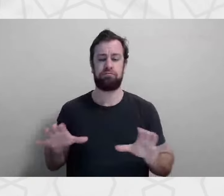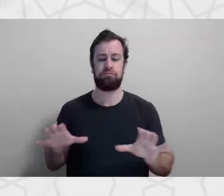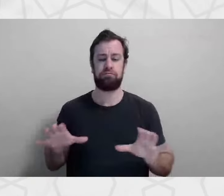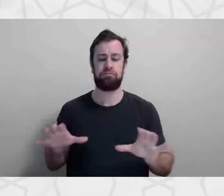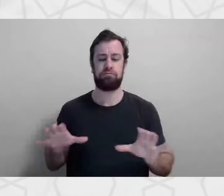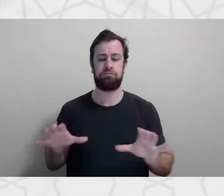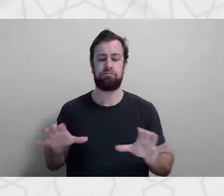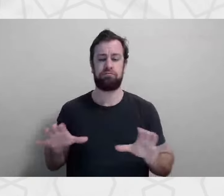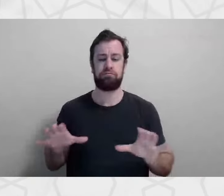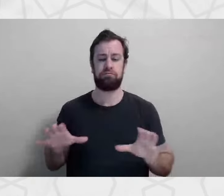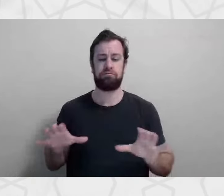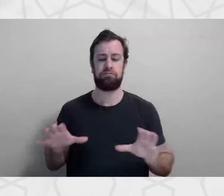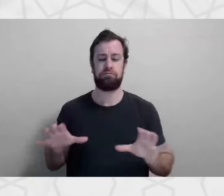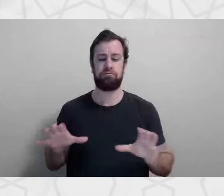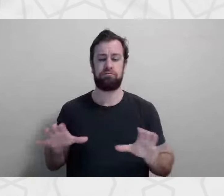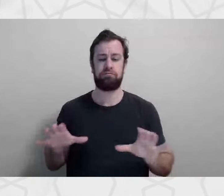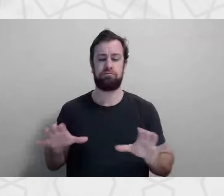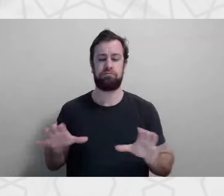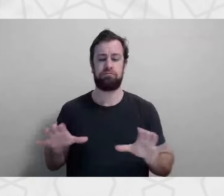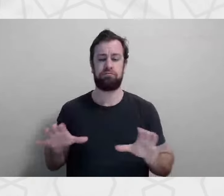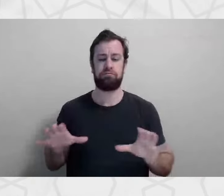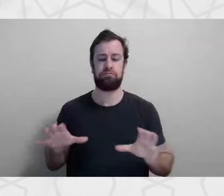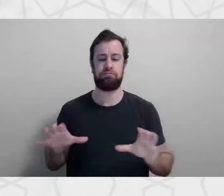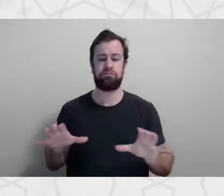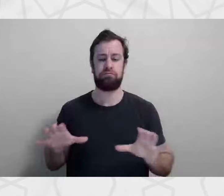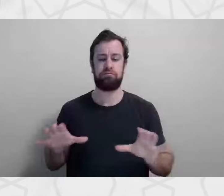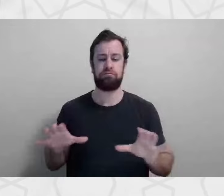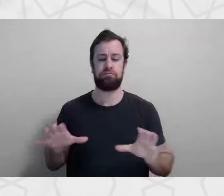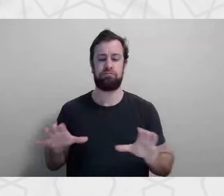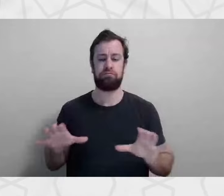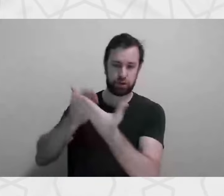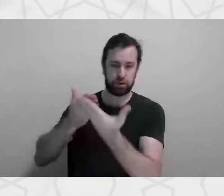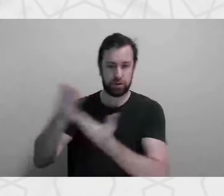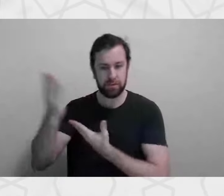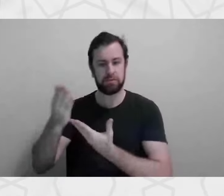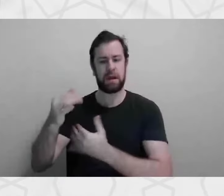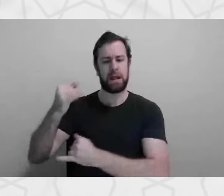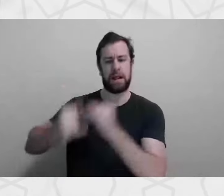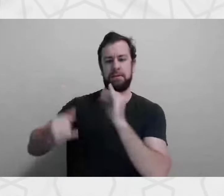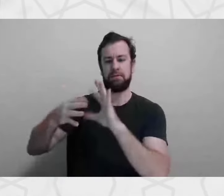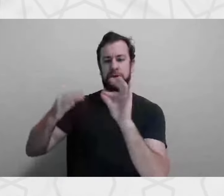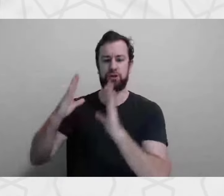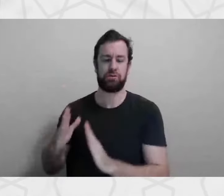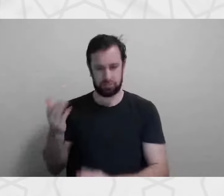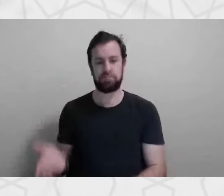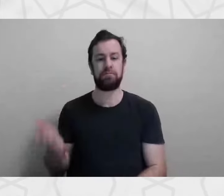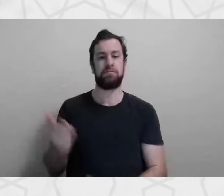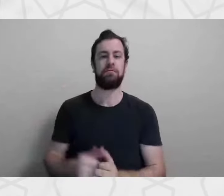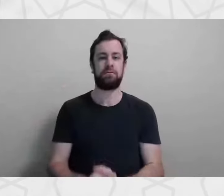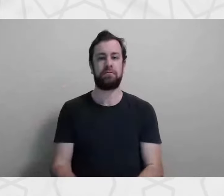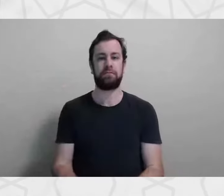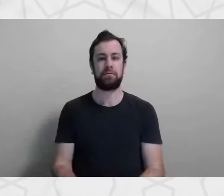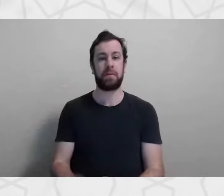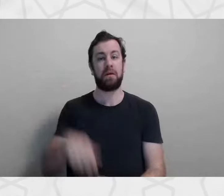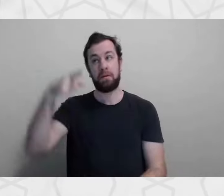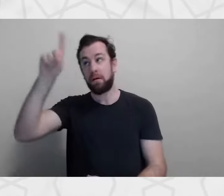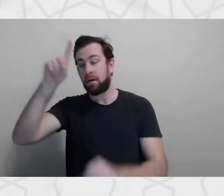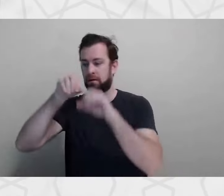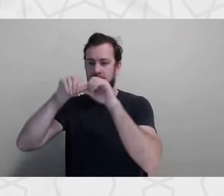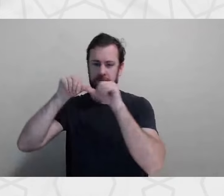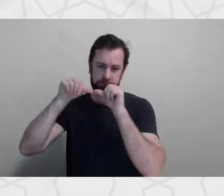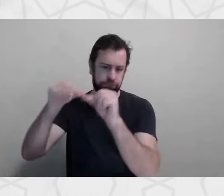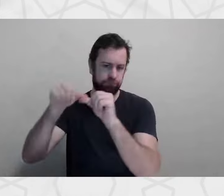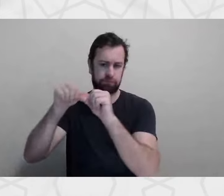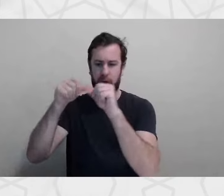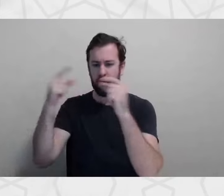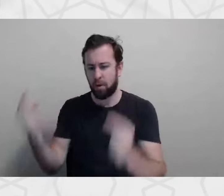that Muhammad is his servant, his last messenger. May Allah constantly, always send peace